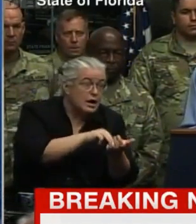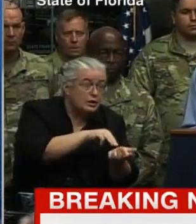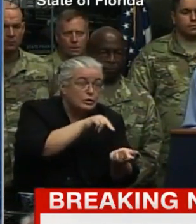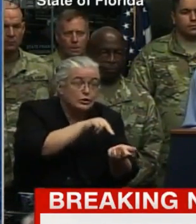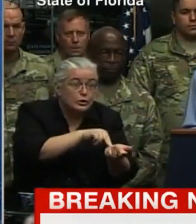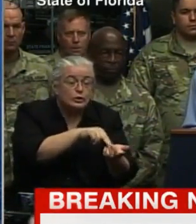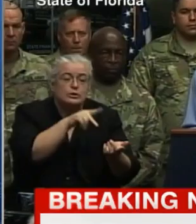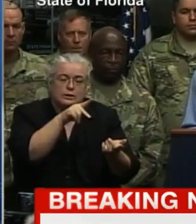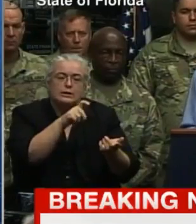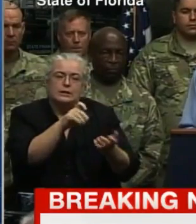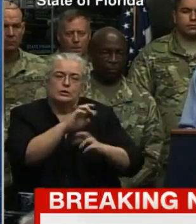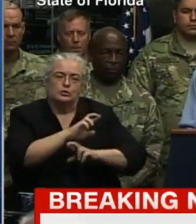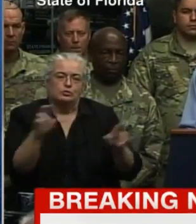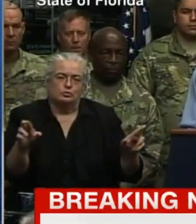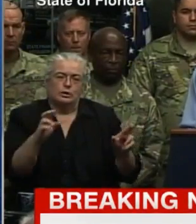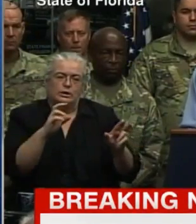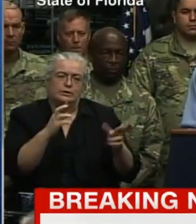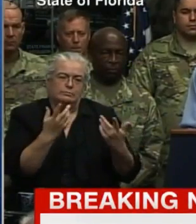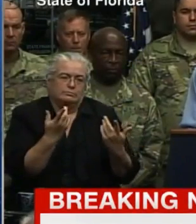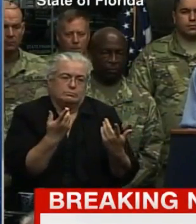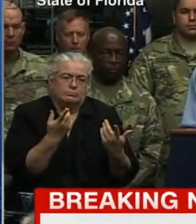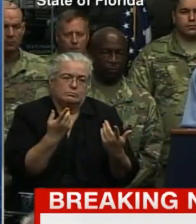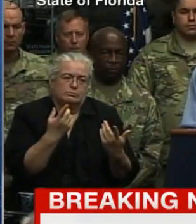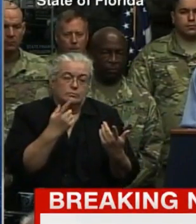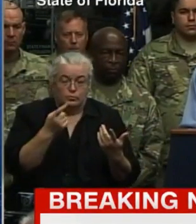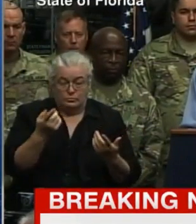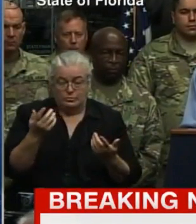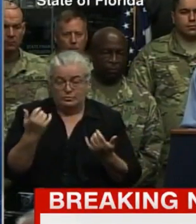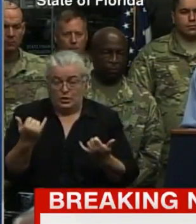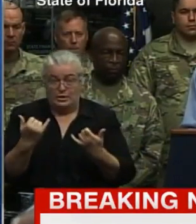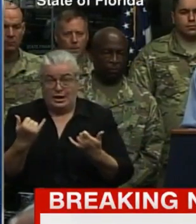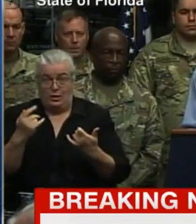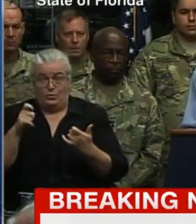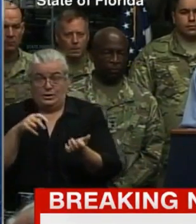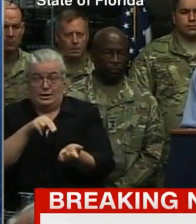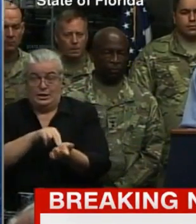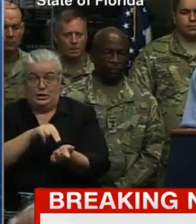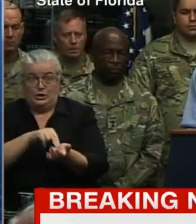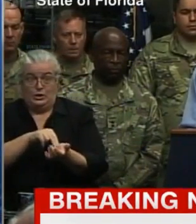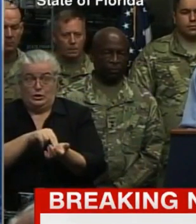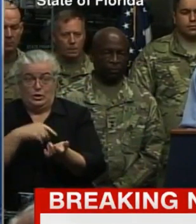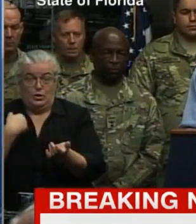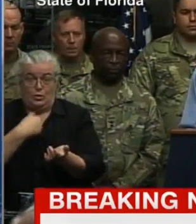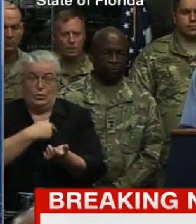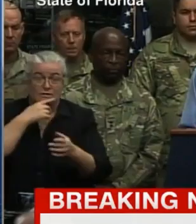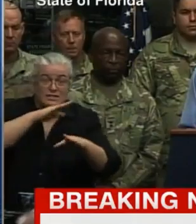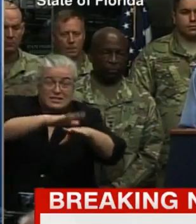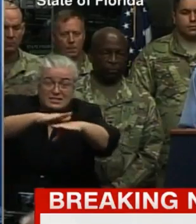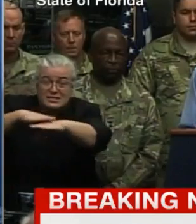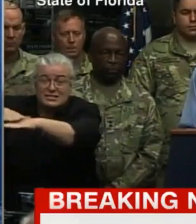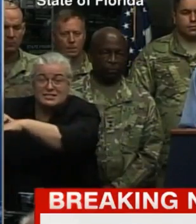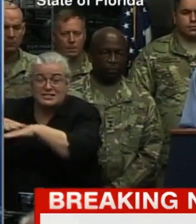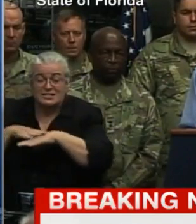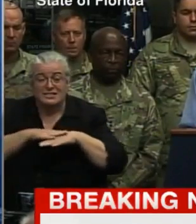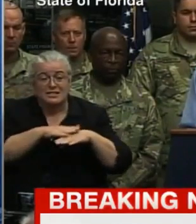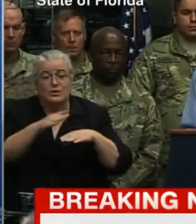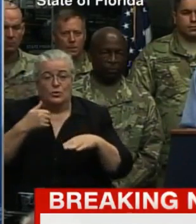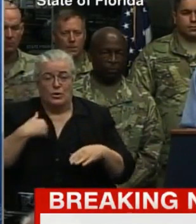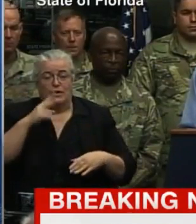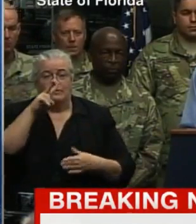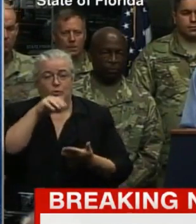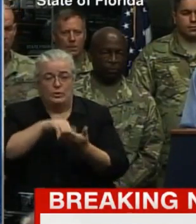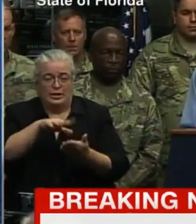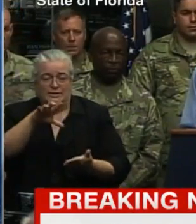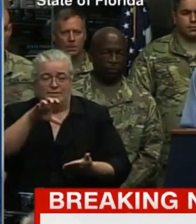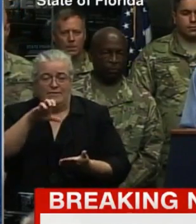community. You're answering the call now that we need nurses, and we have nearly more than 2,500 who have